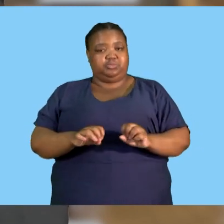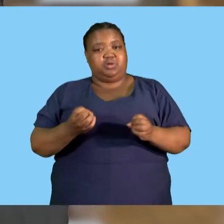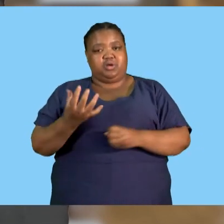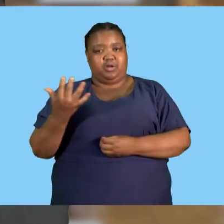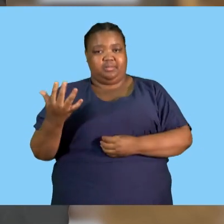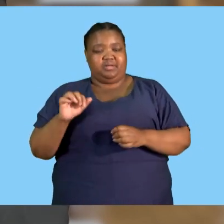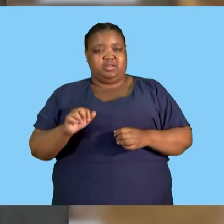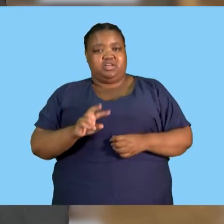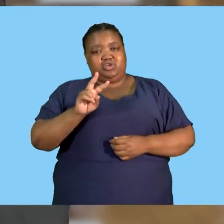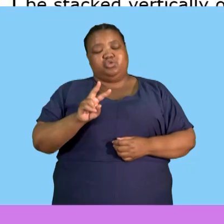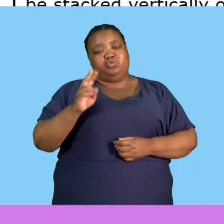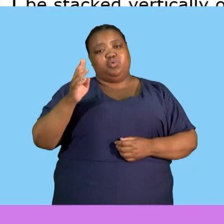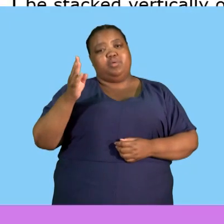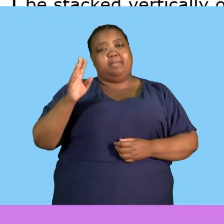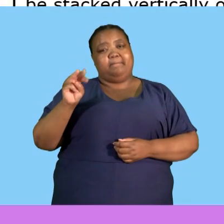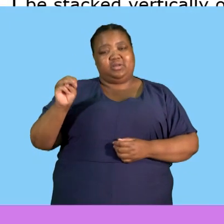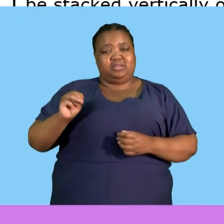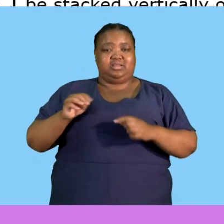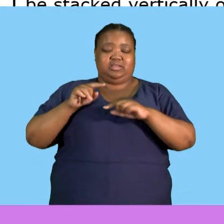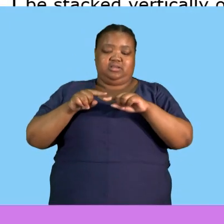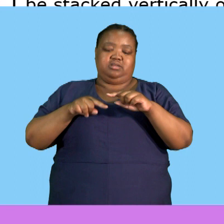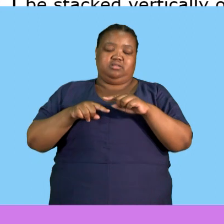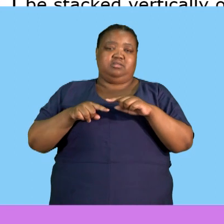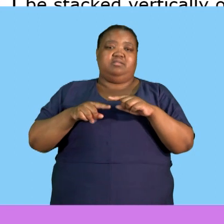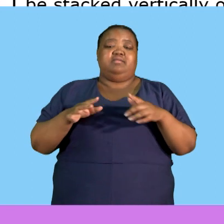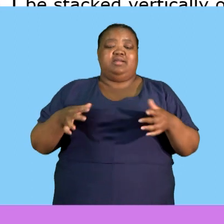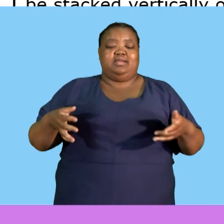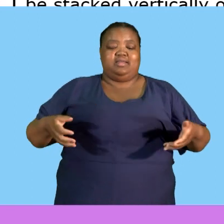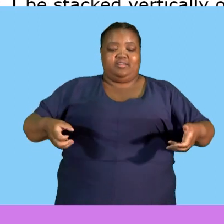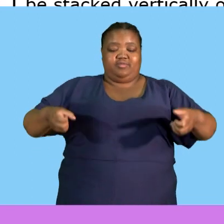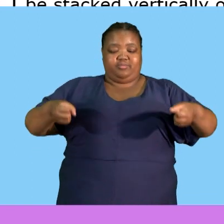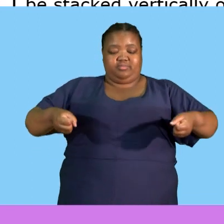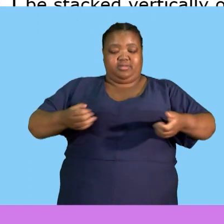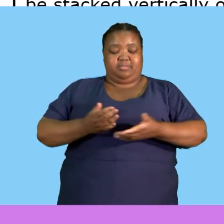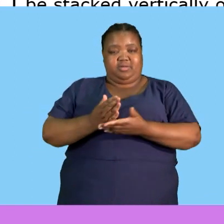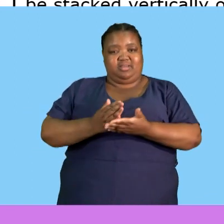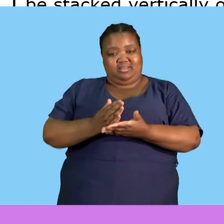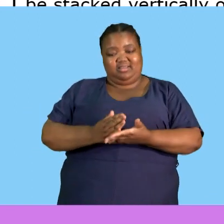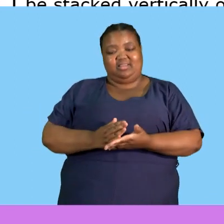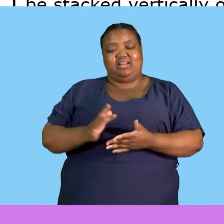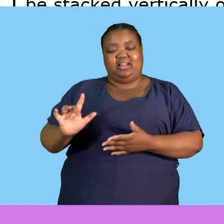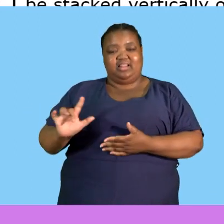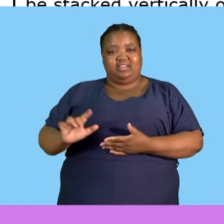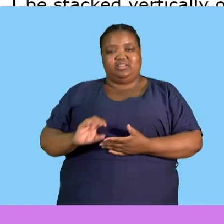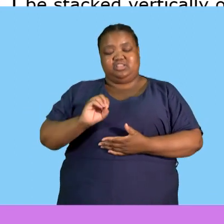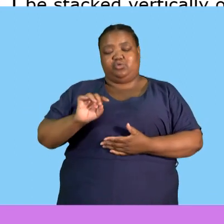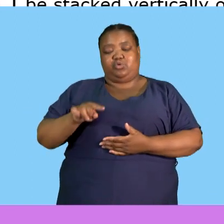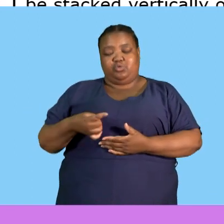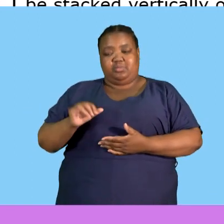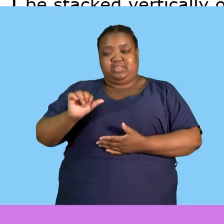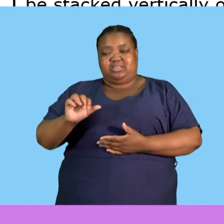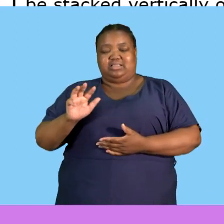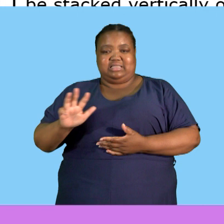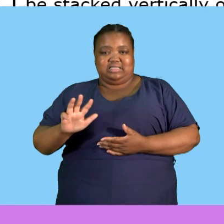can be packed into the storeroom lengthwise. So I took the length of the storeroom, which is 2 meters. I divided it by